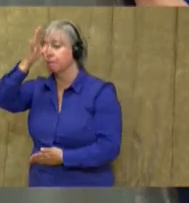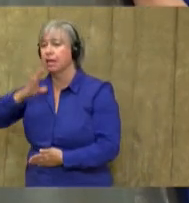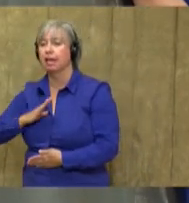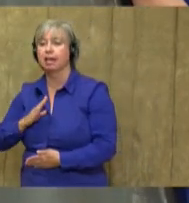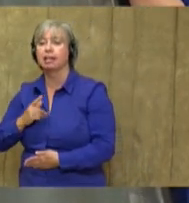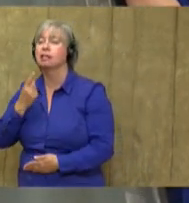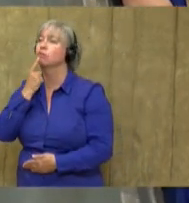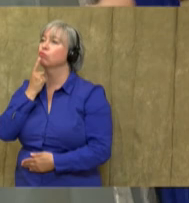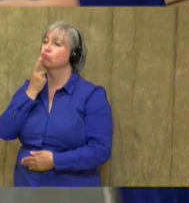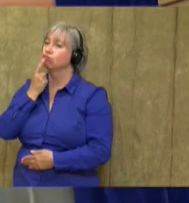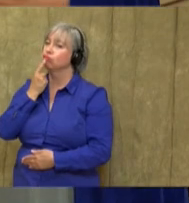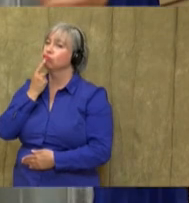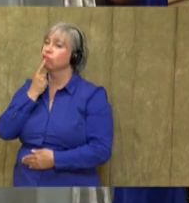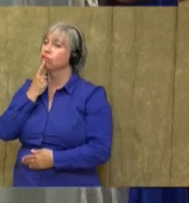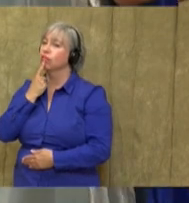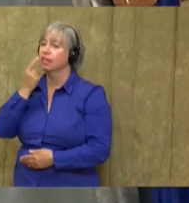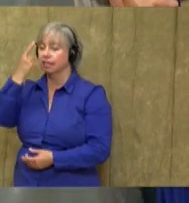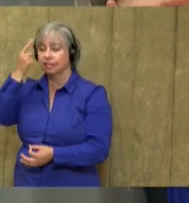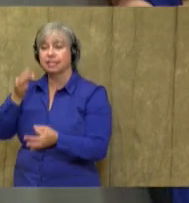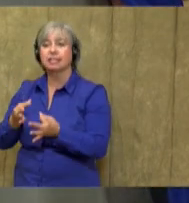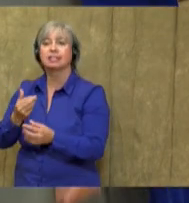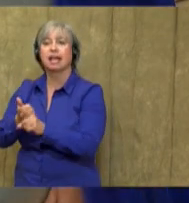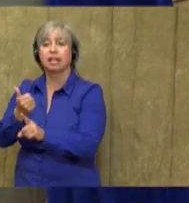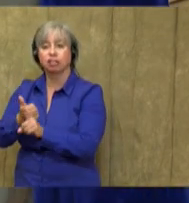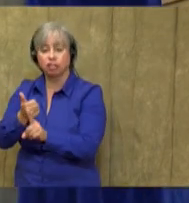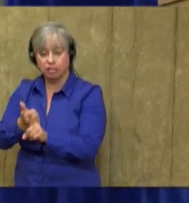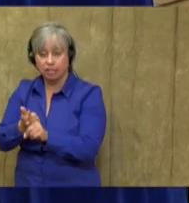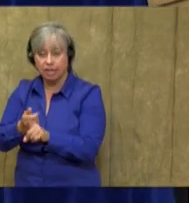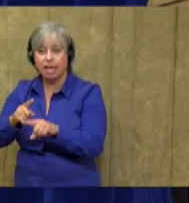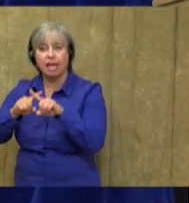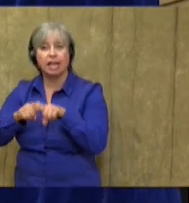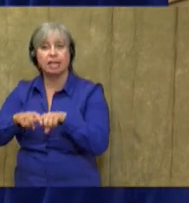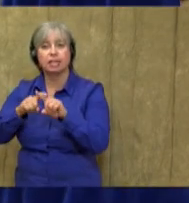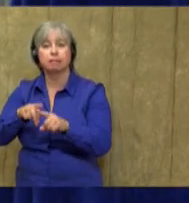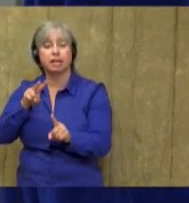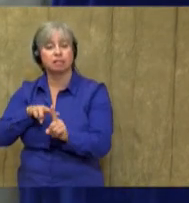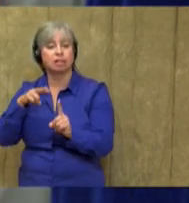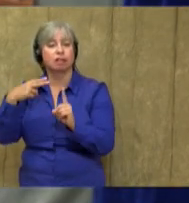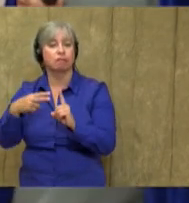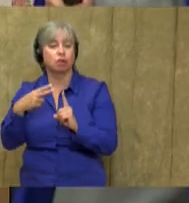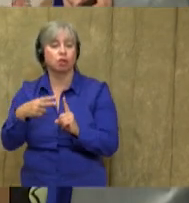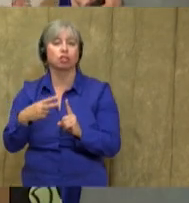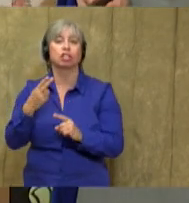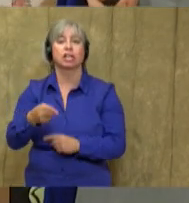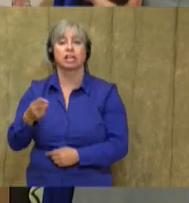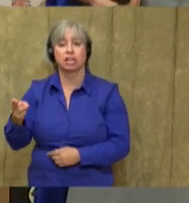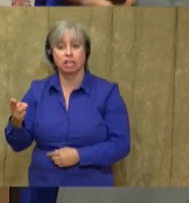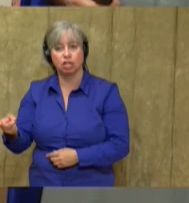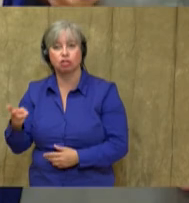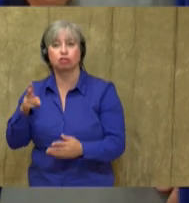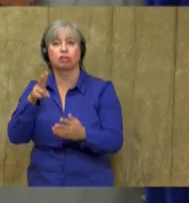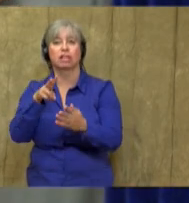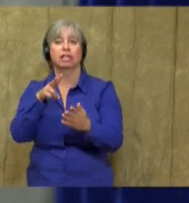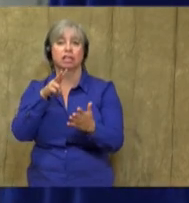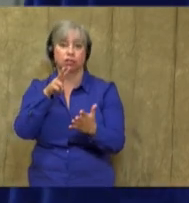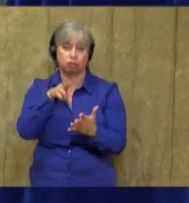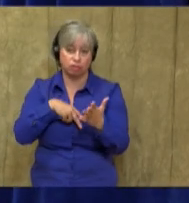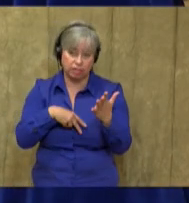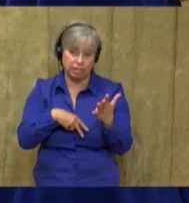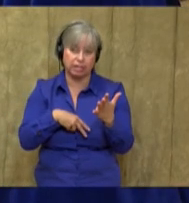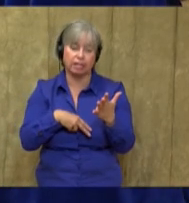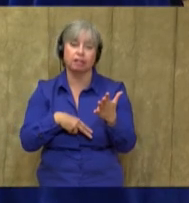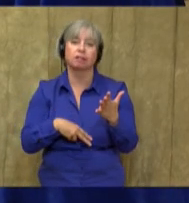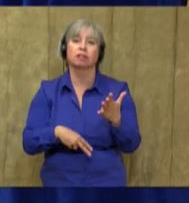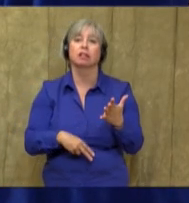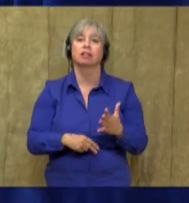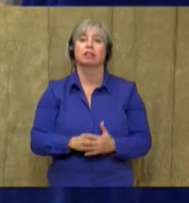that determination on your own. It's according to what version of the history that you look at. But Christopher Columbus is probably the most famous explorer that we